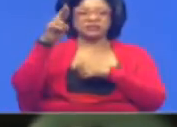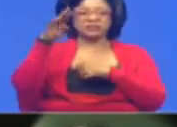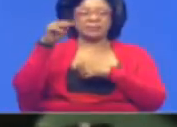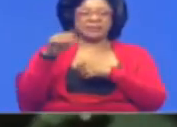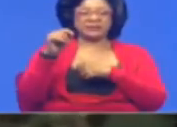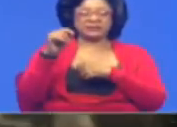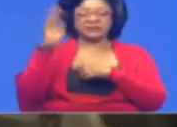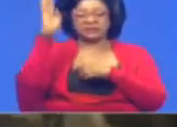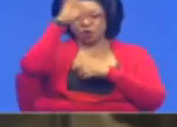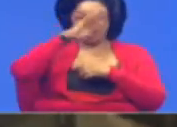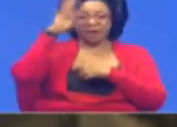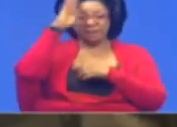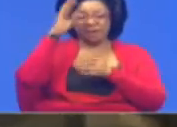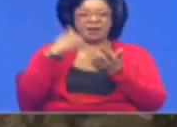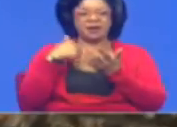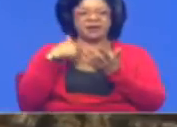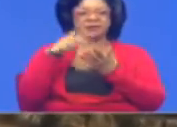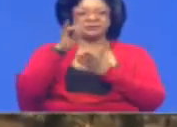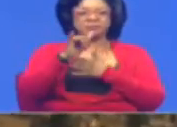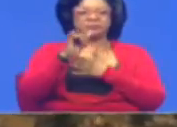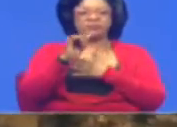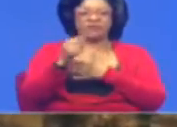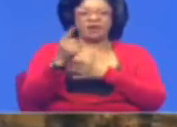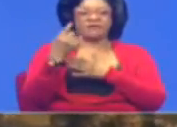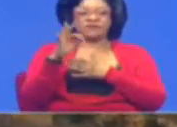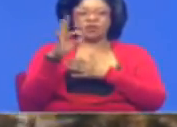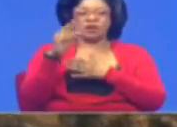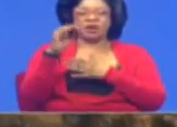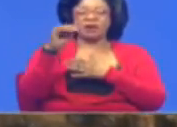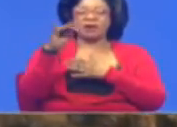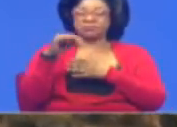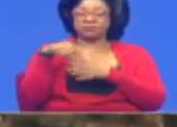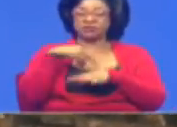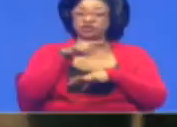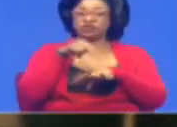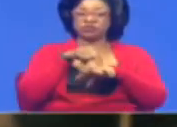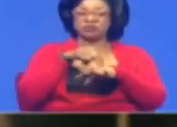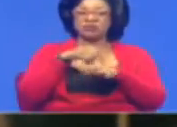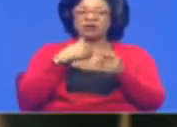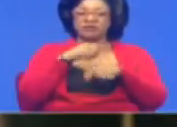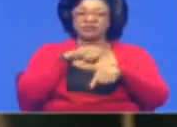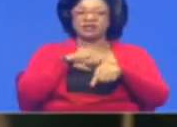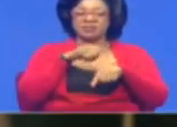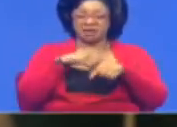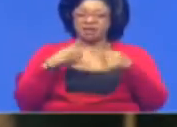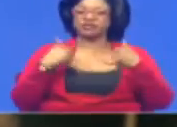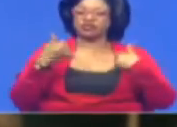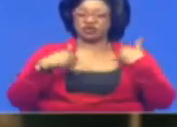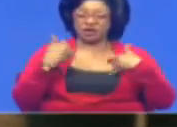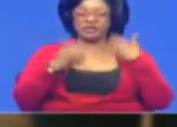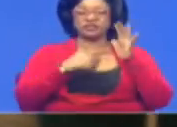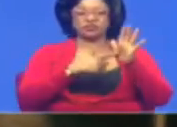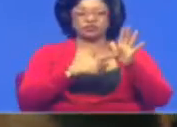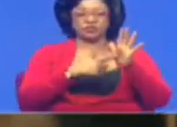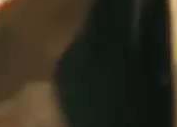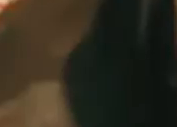opened the G20 summit in a first for an Arab nation. Take a moment and enjoy the show.